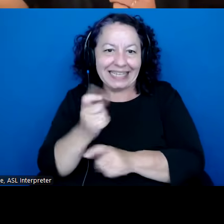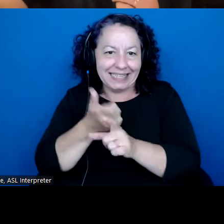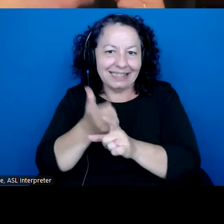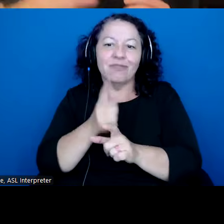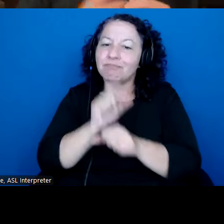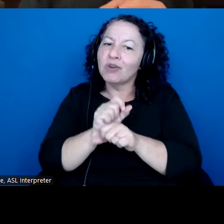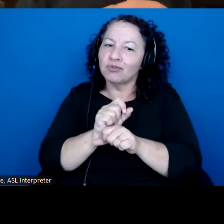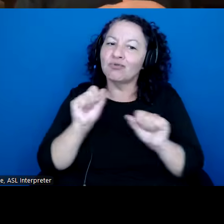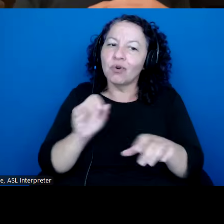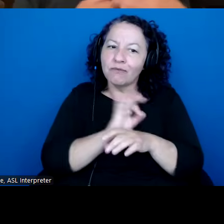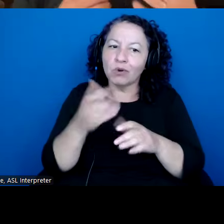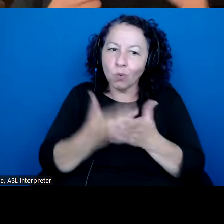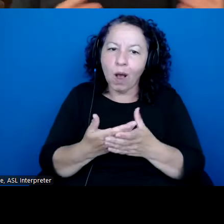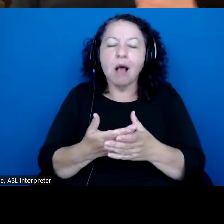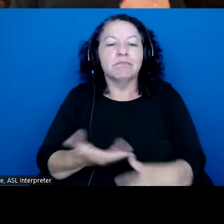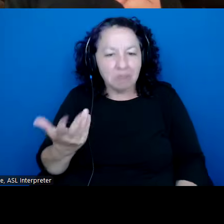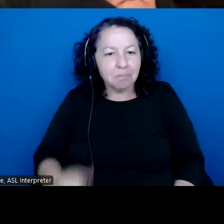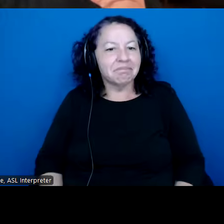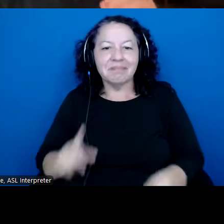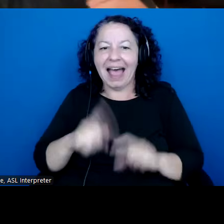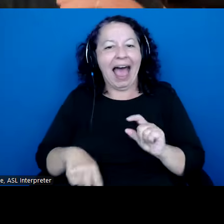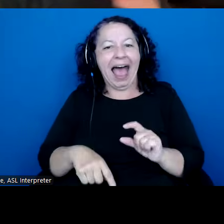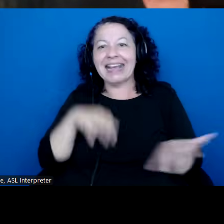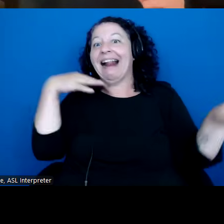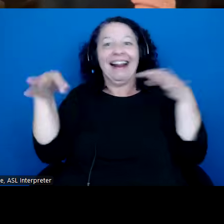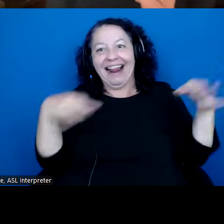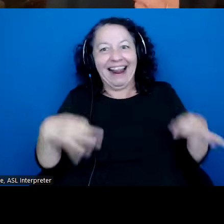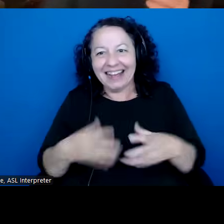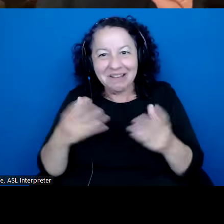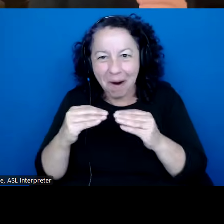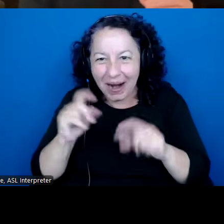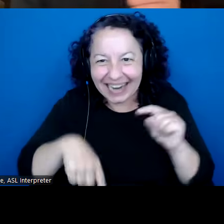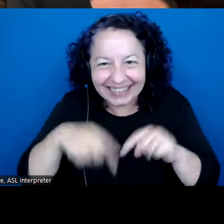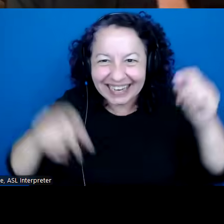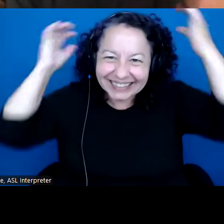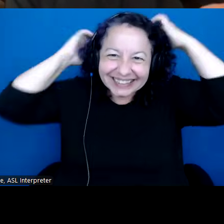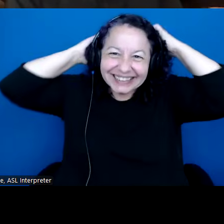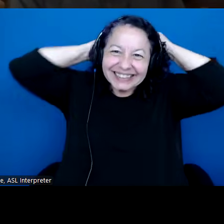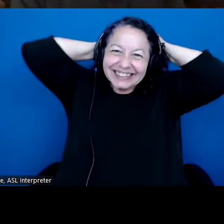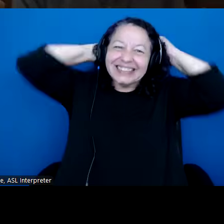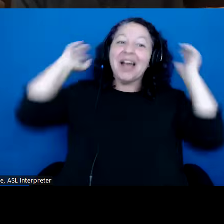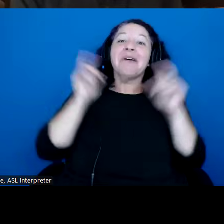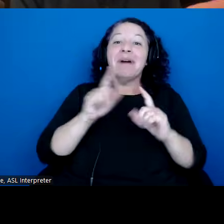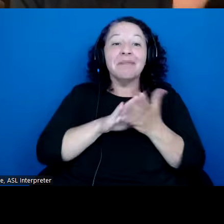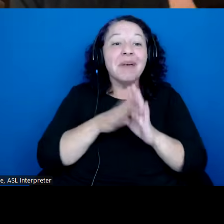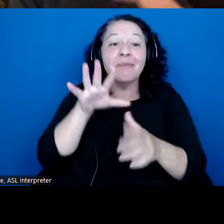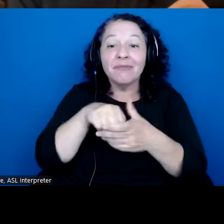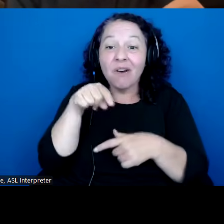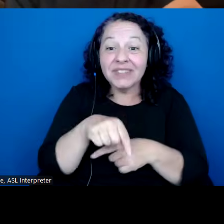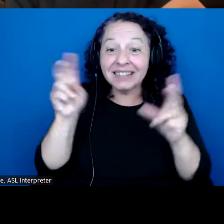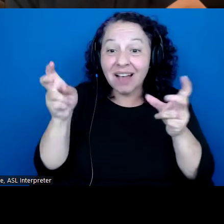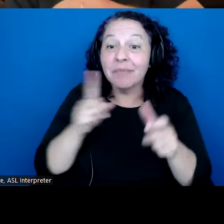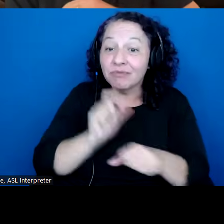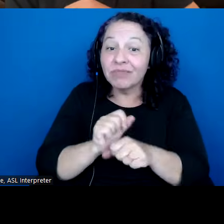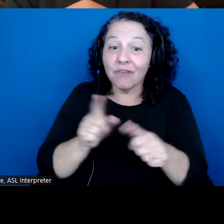function well. I can't spend a lot of time on this, but I actually got into this topic in the first place through